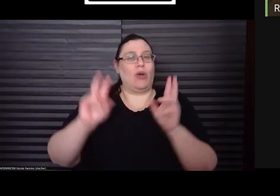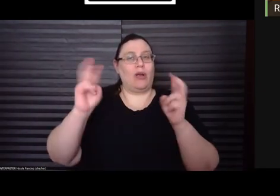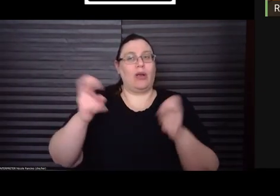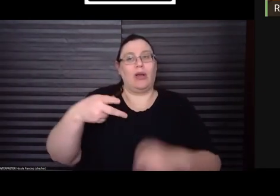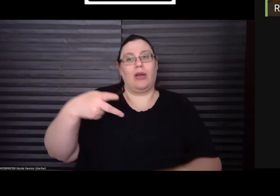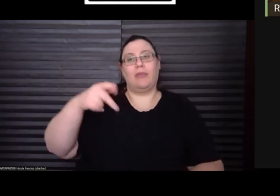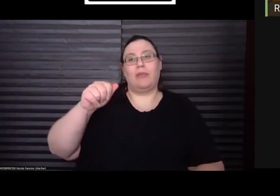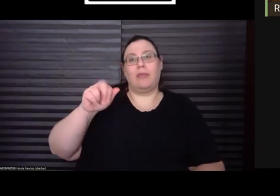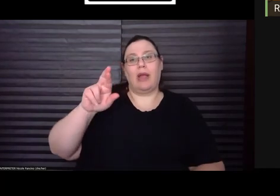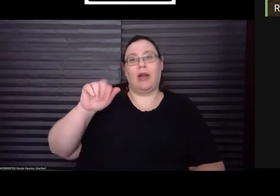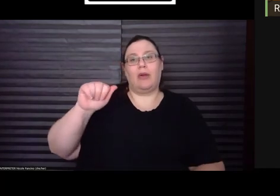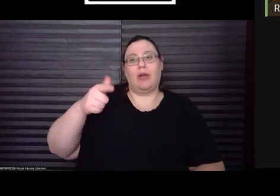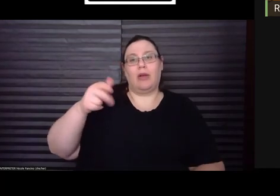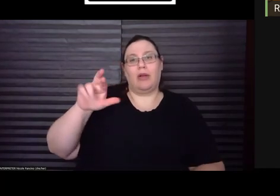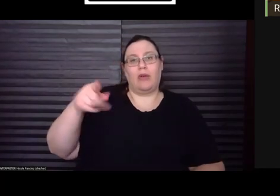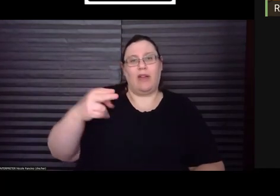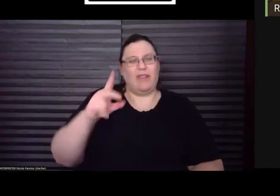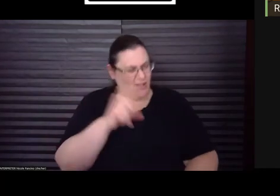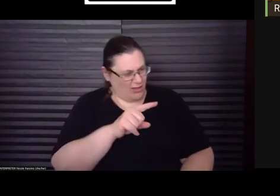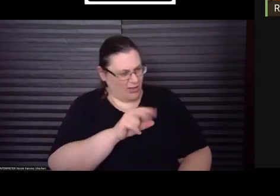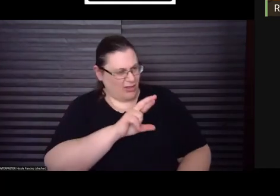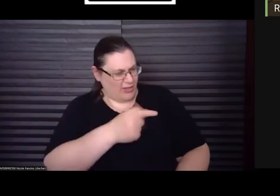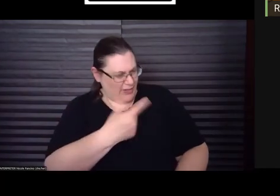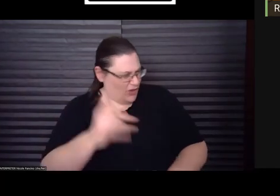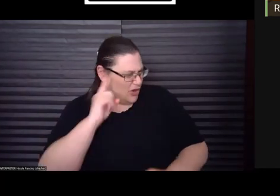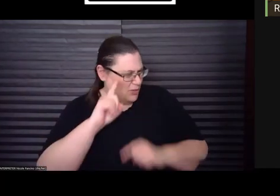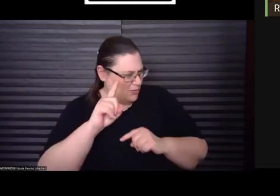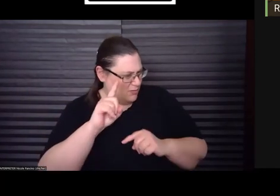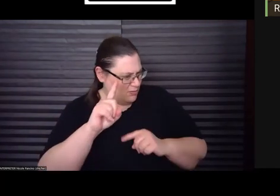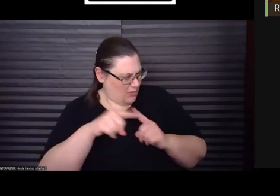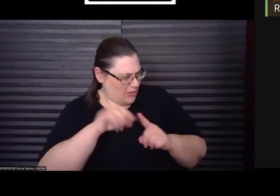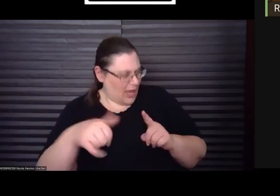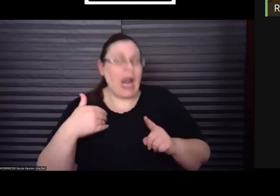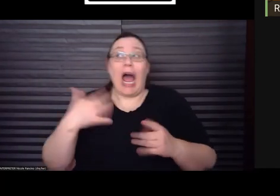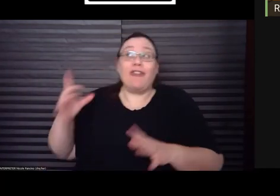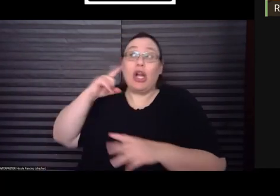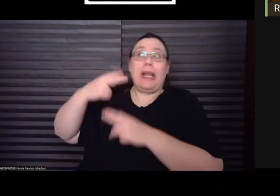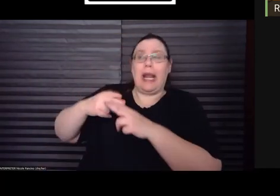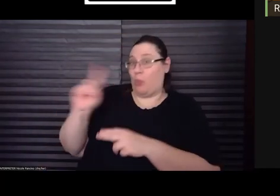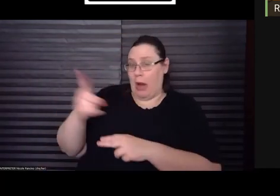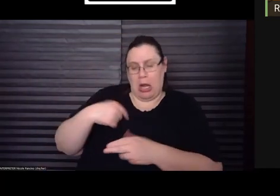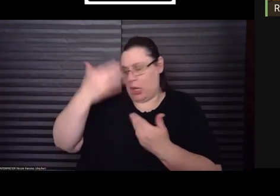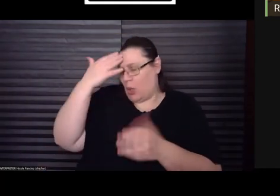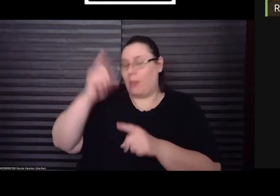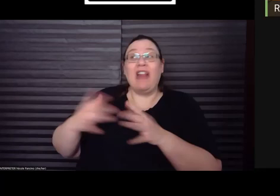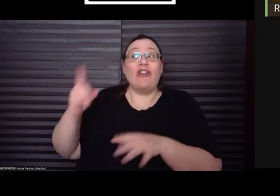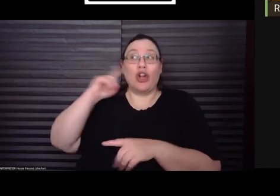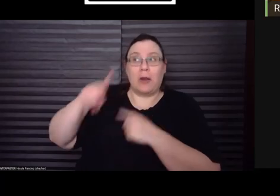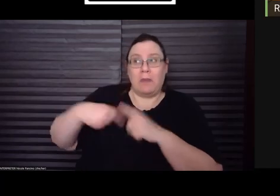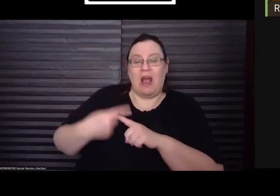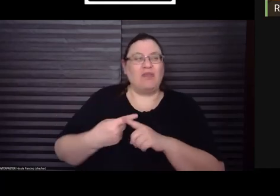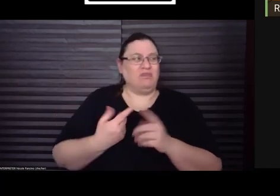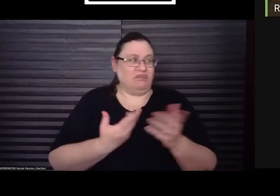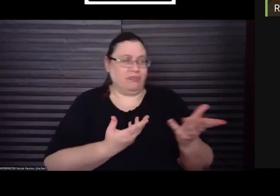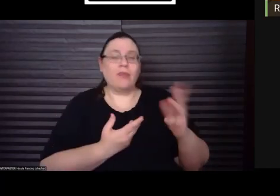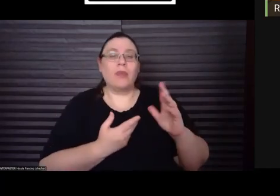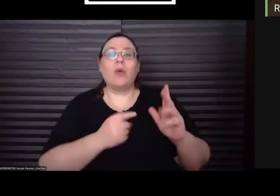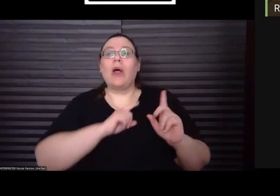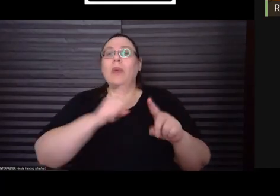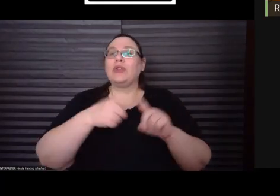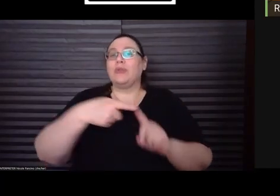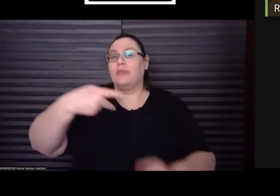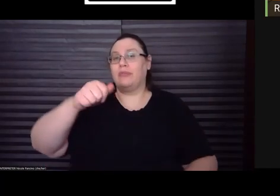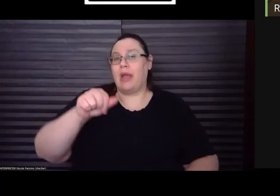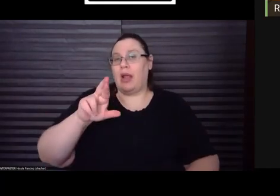New York called Paragraph. Do you know that, Rivka? I know of them. I don't know where it is. Well, I had gone